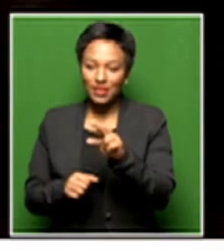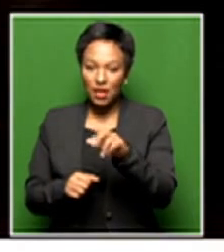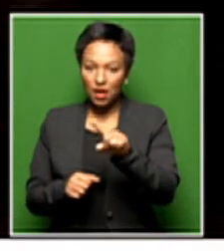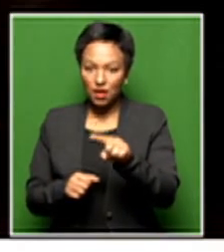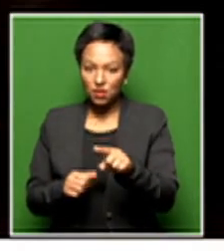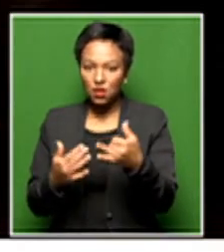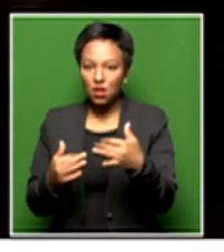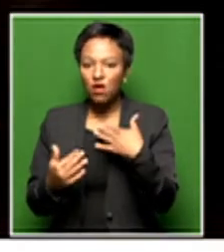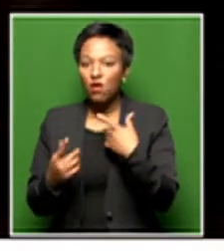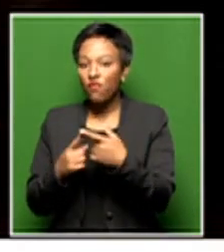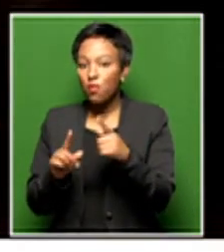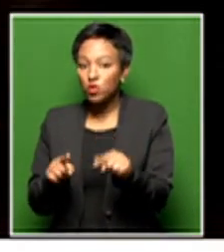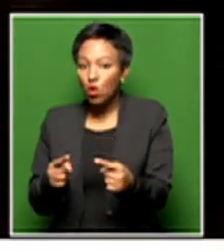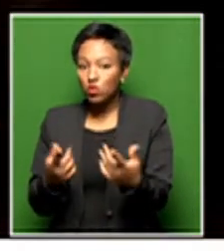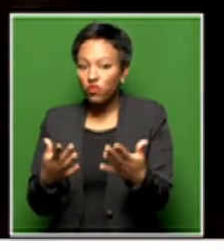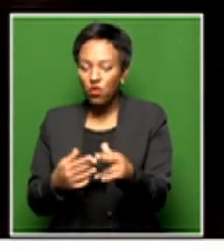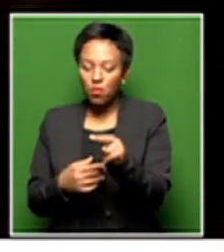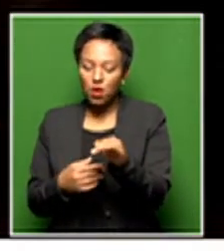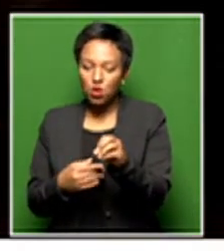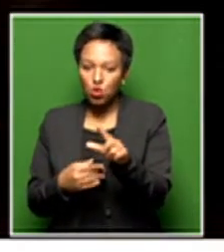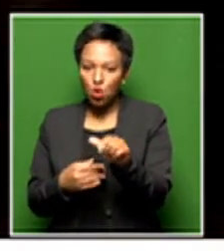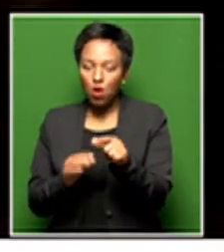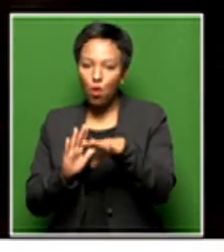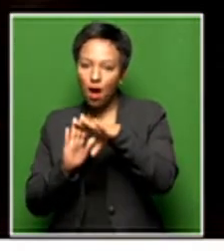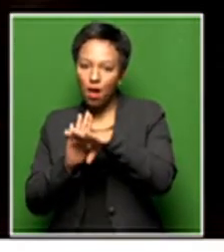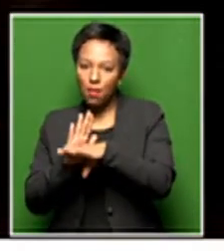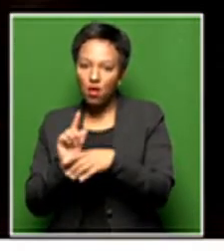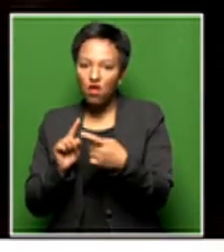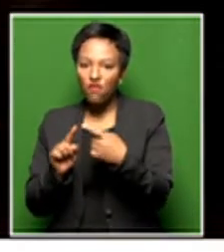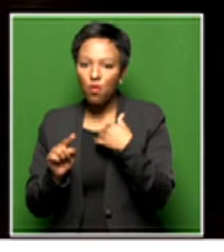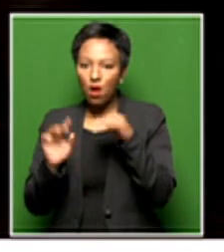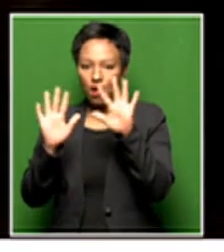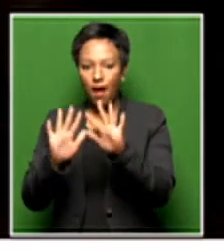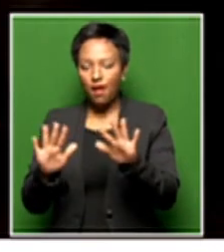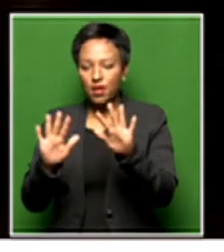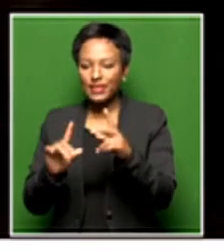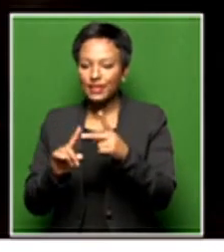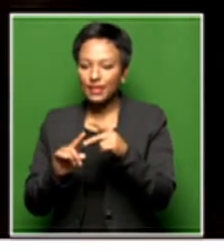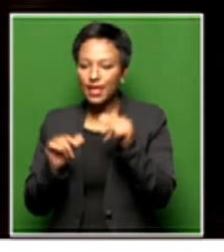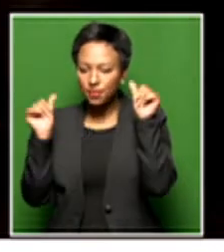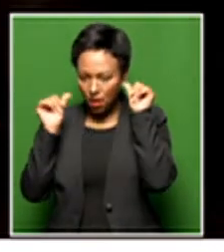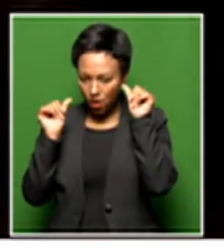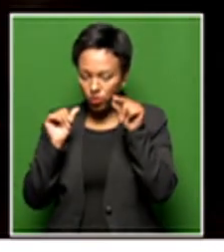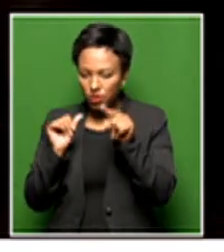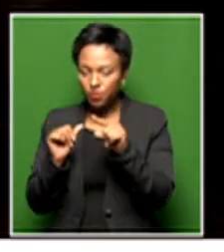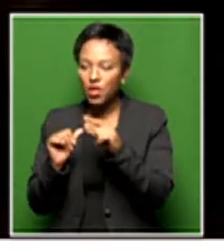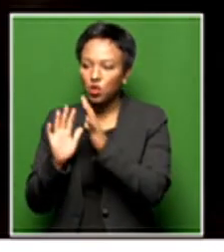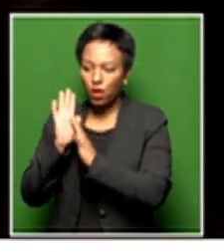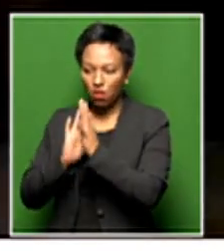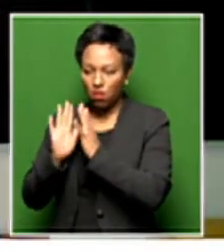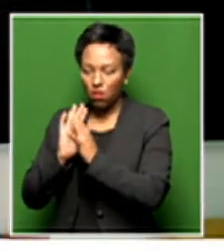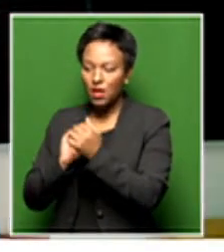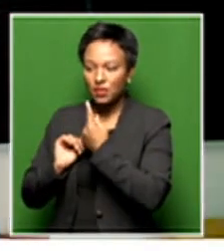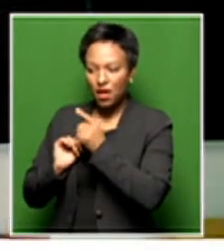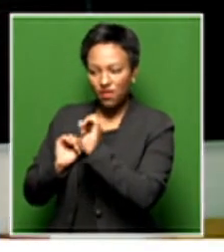song is from Niniola's much-anticipated upcoming album Colors and Sounds. She joins us now via Skype to tell us more about